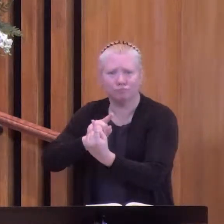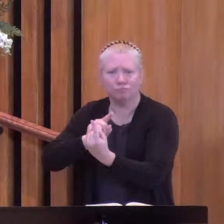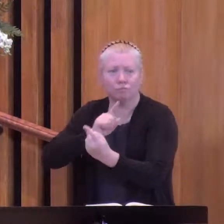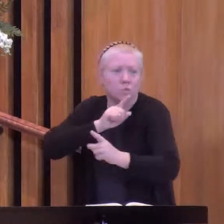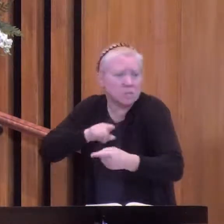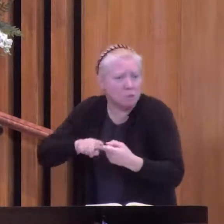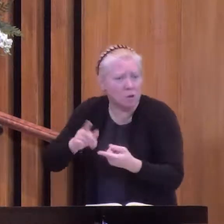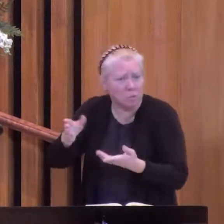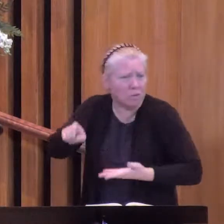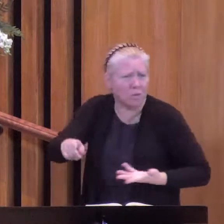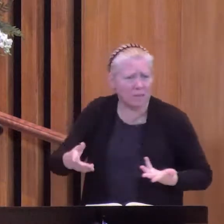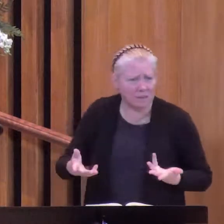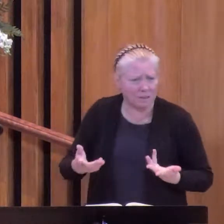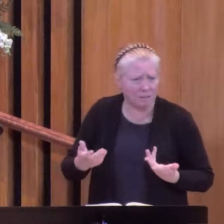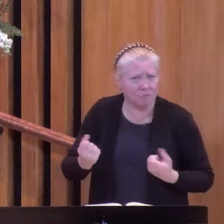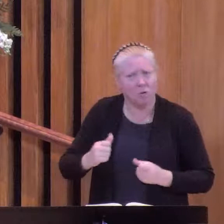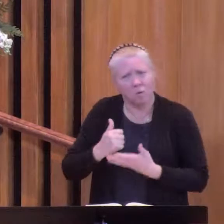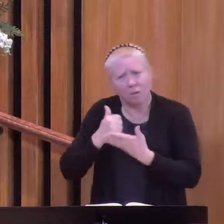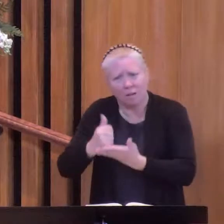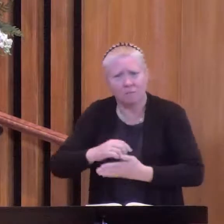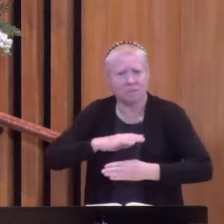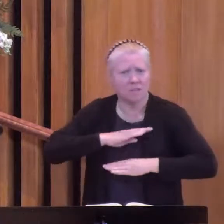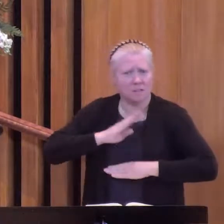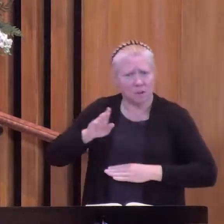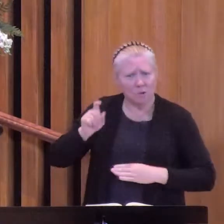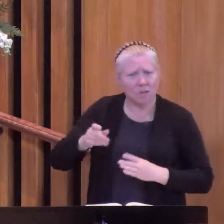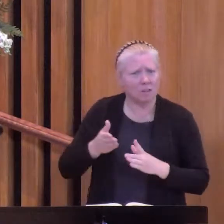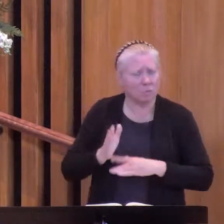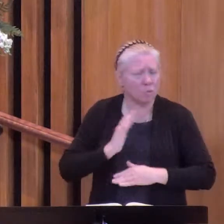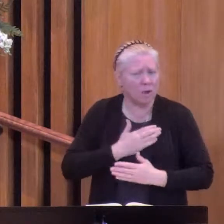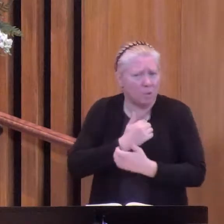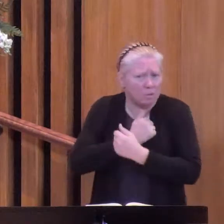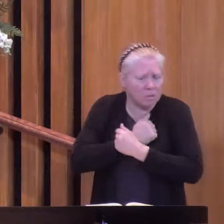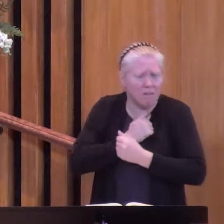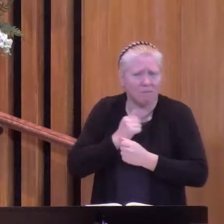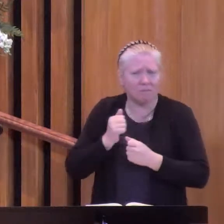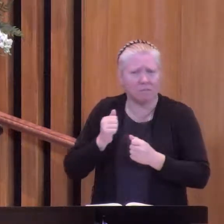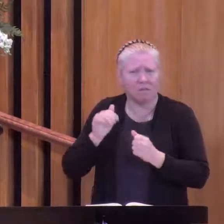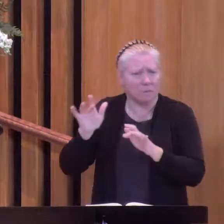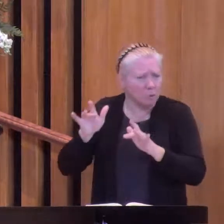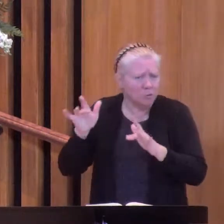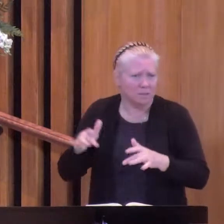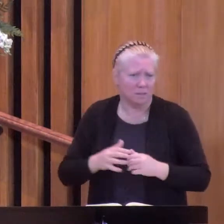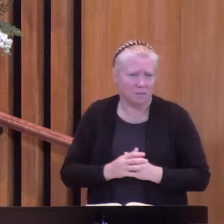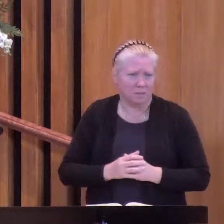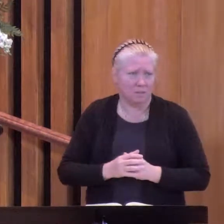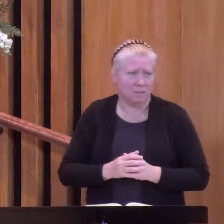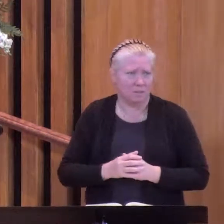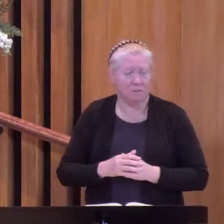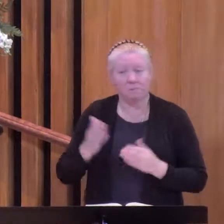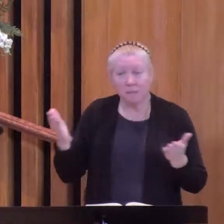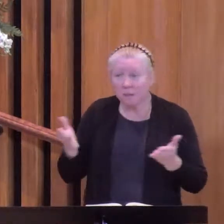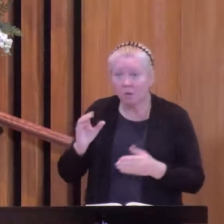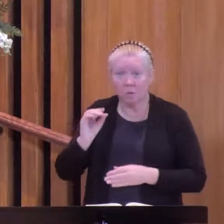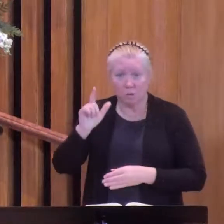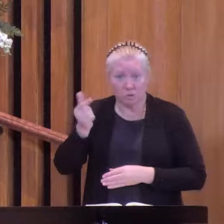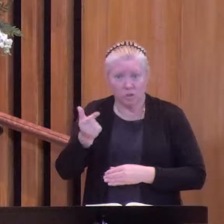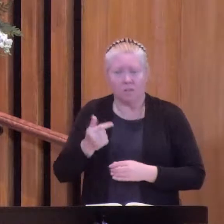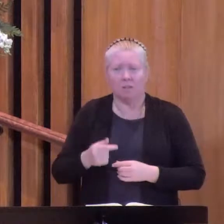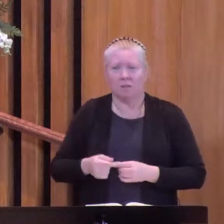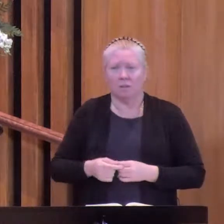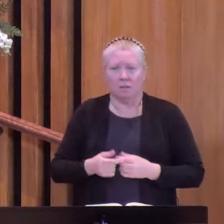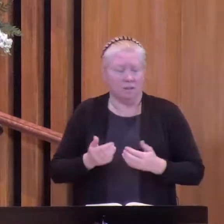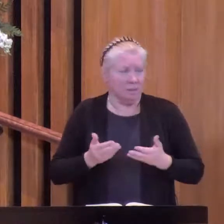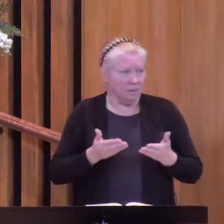ministry by expressing mercy and kindness. Our parish family of Our Lady of Grace in so